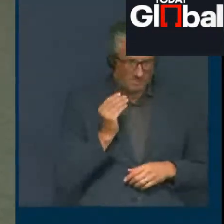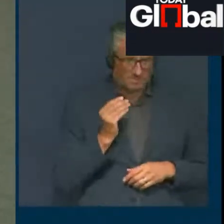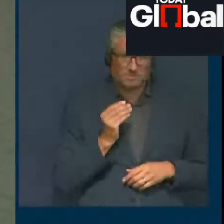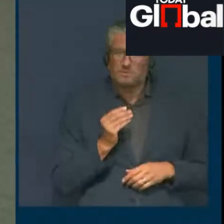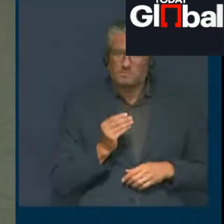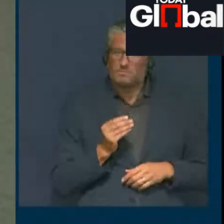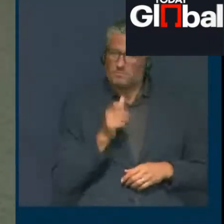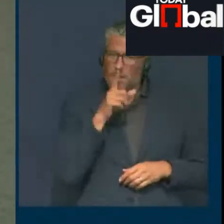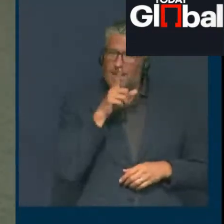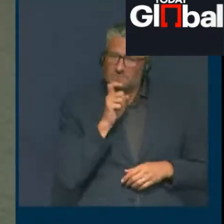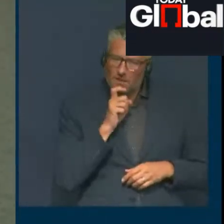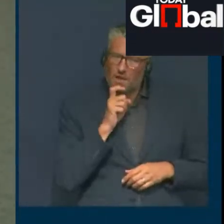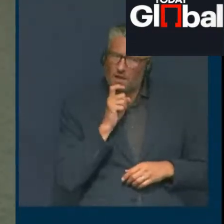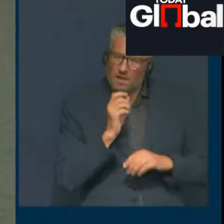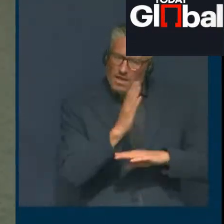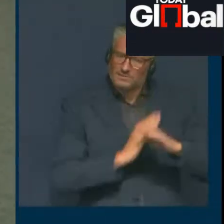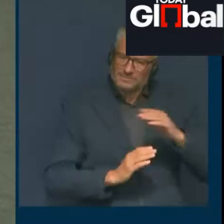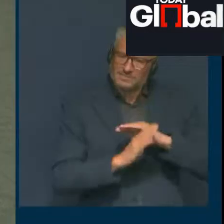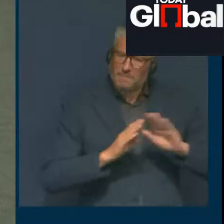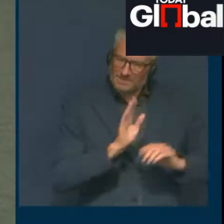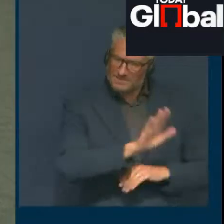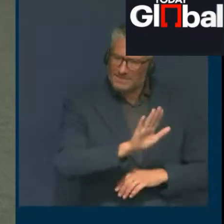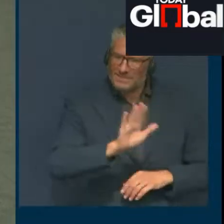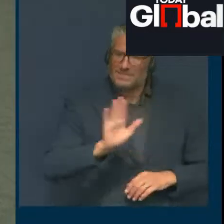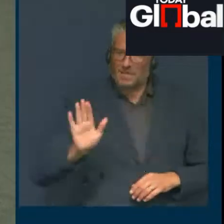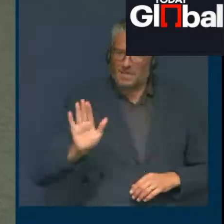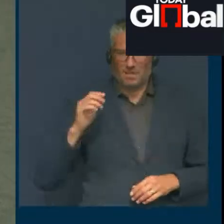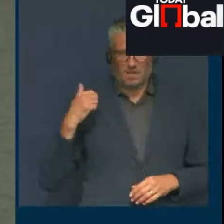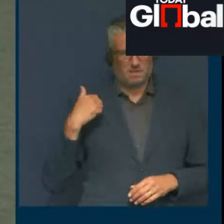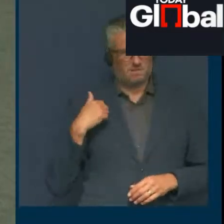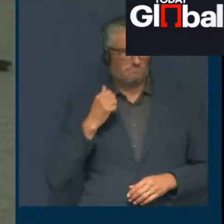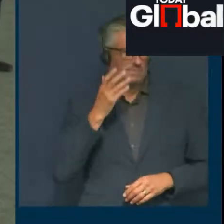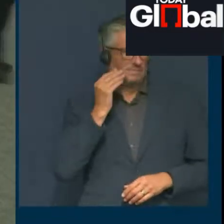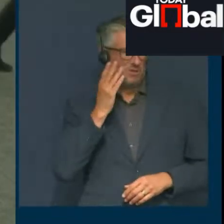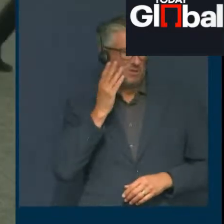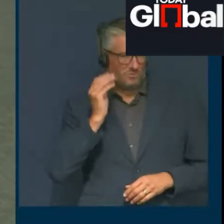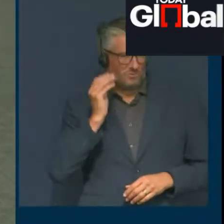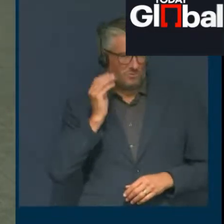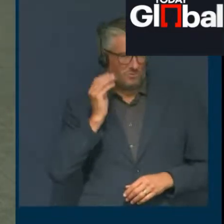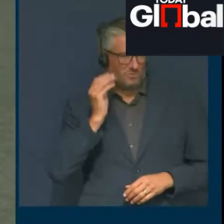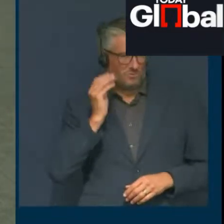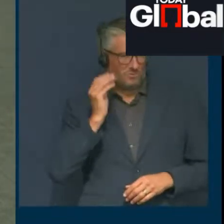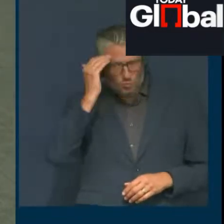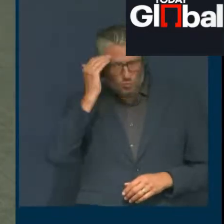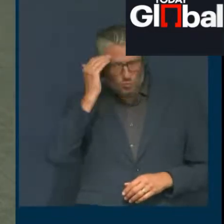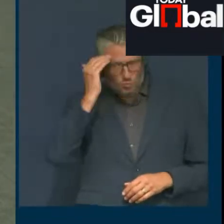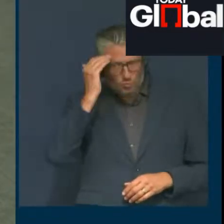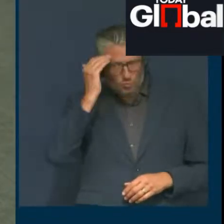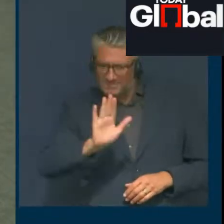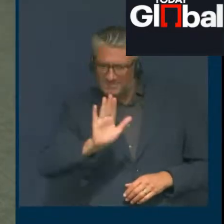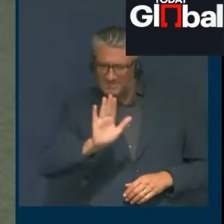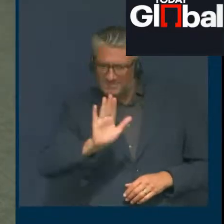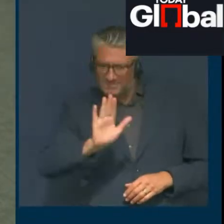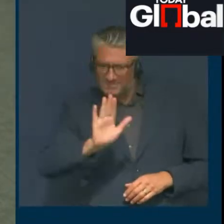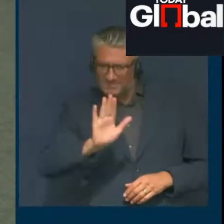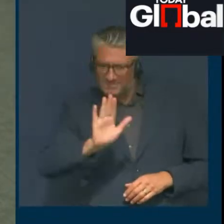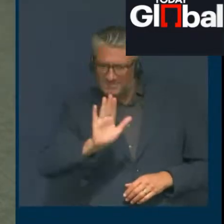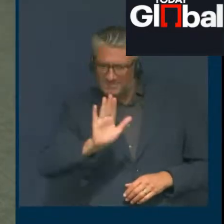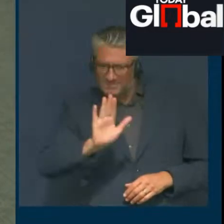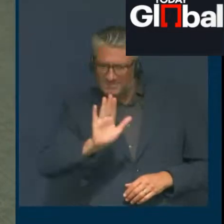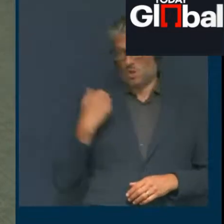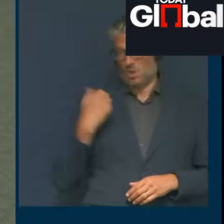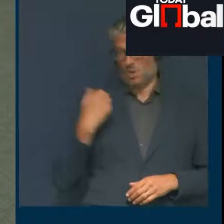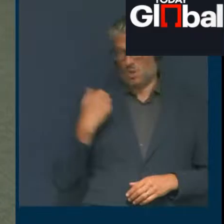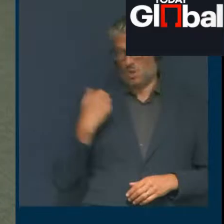Qatar. During the last years, a tangible development has been witnessed in the